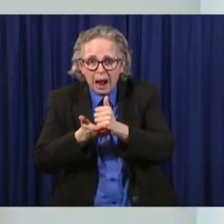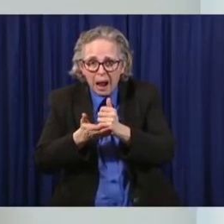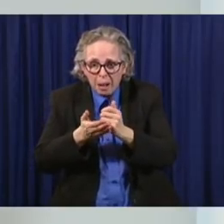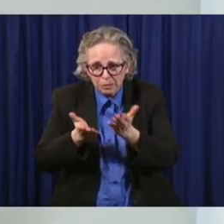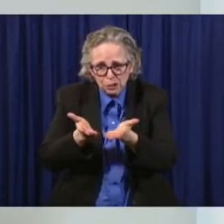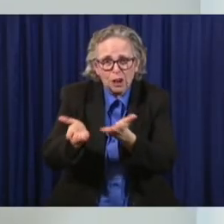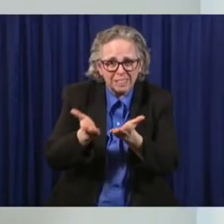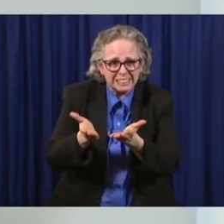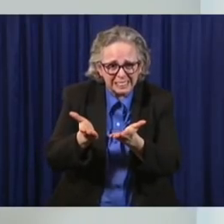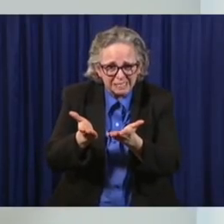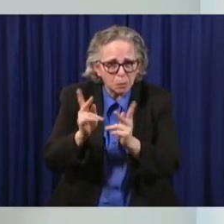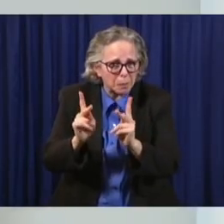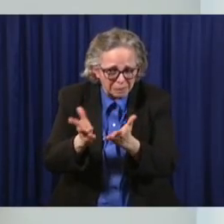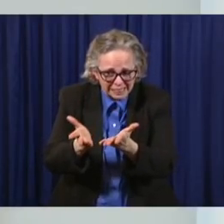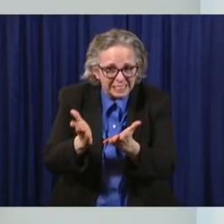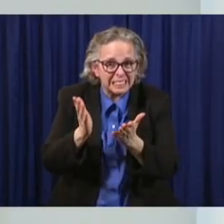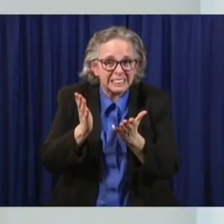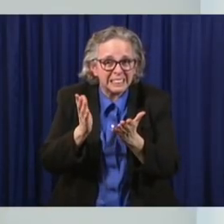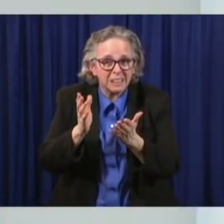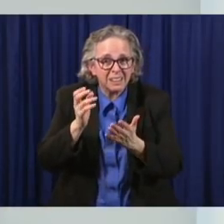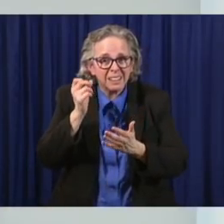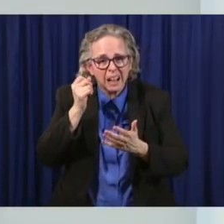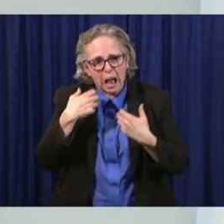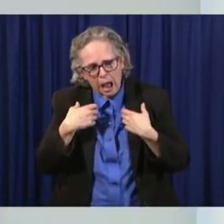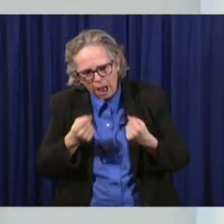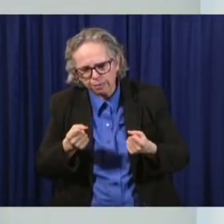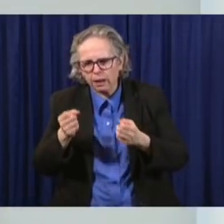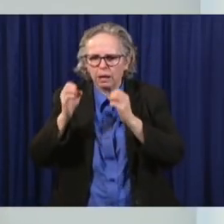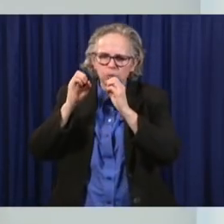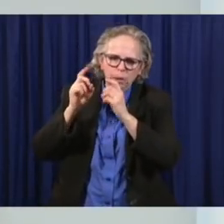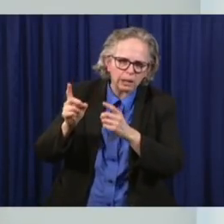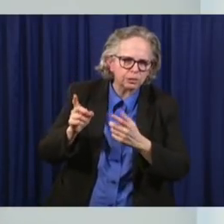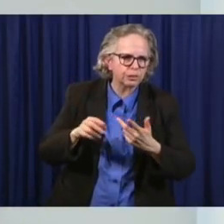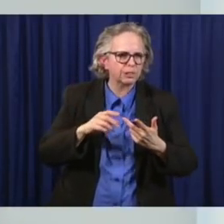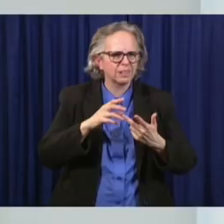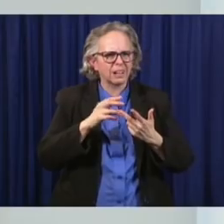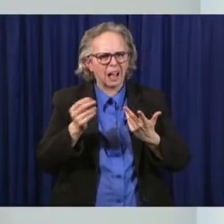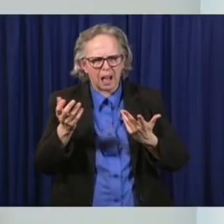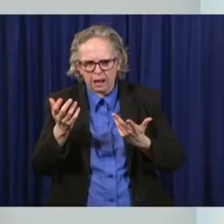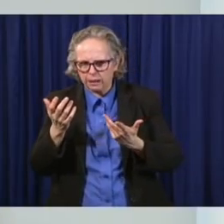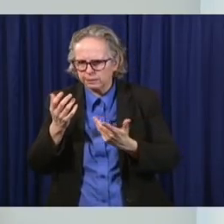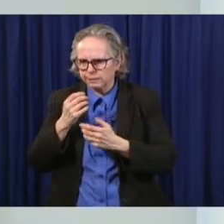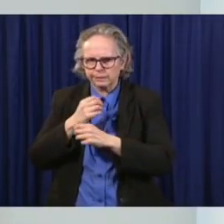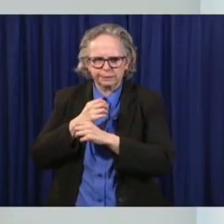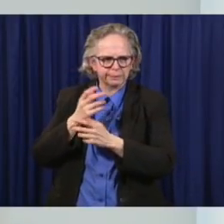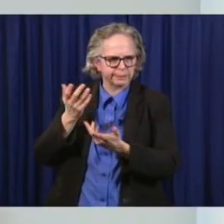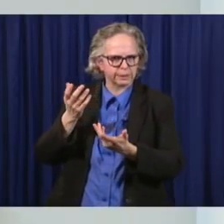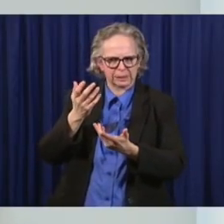consequences on health, education, and that social safety net. And so